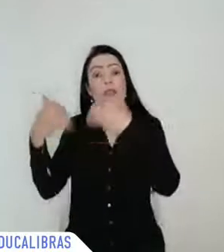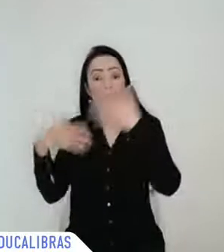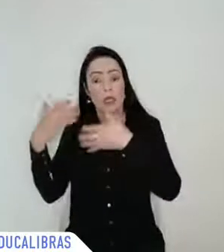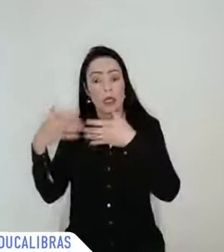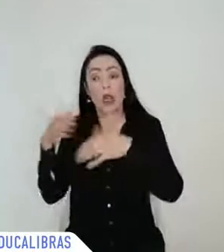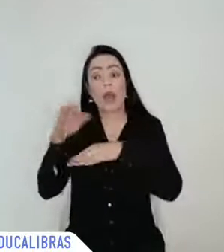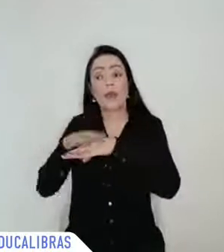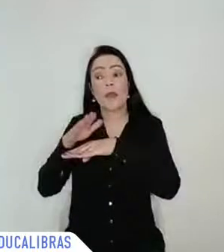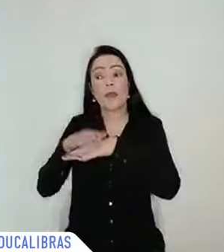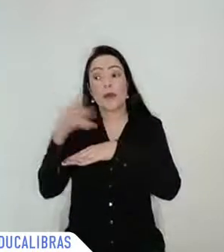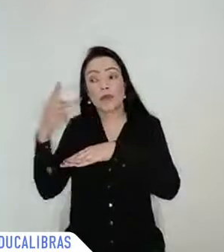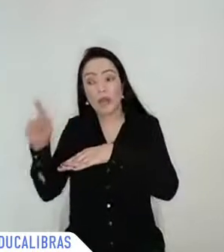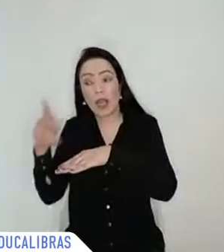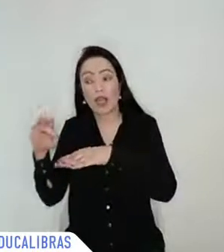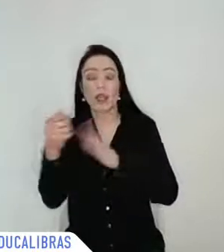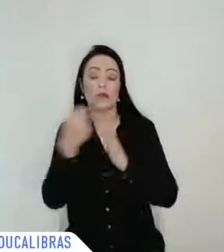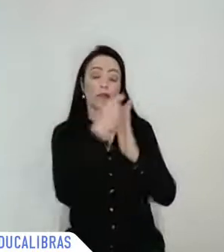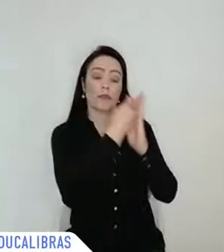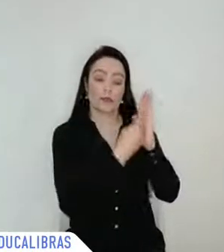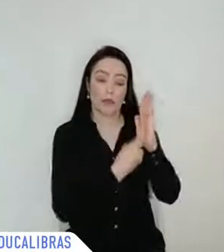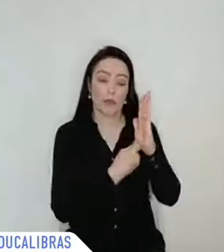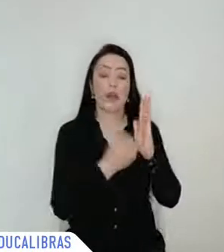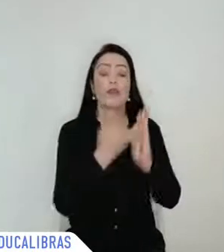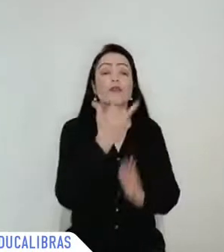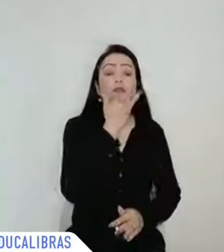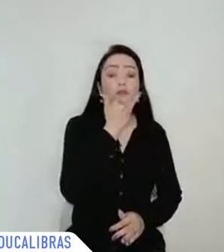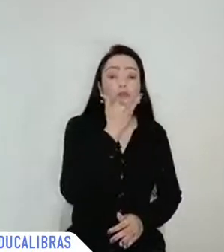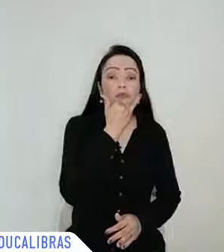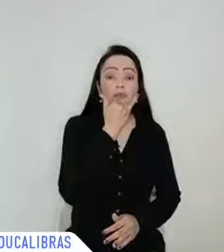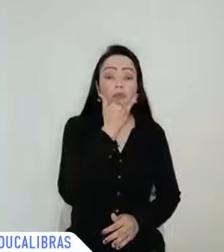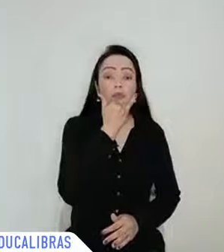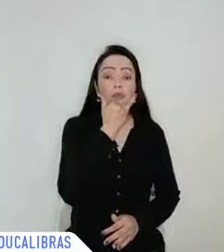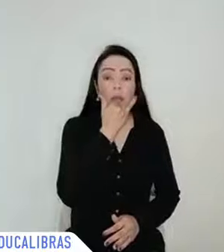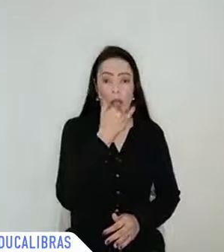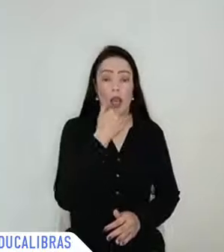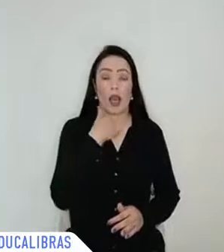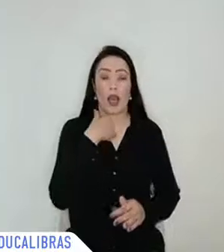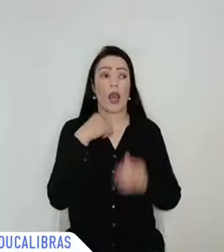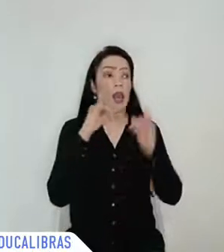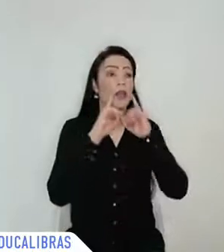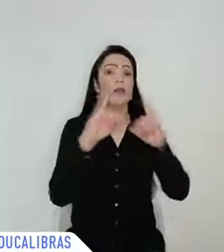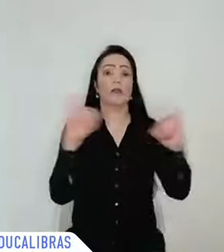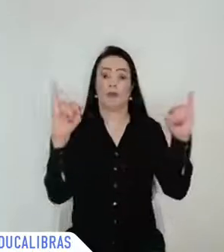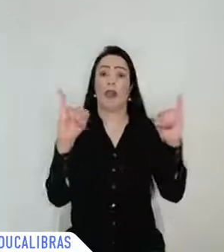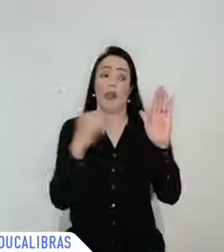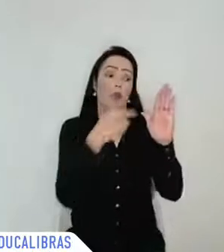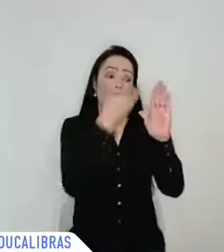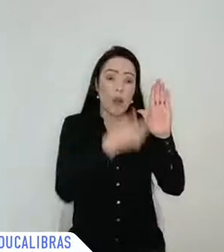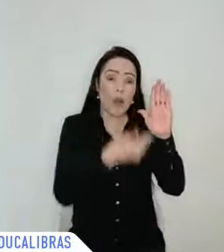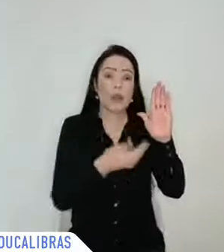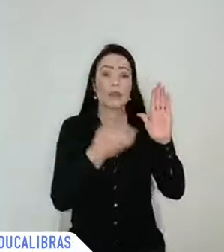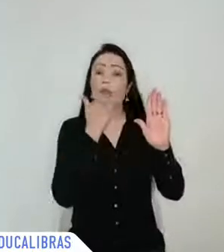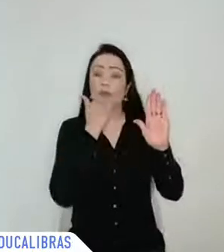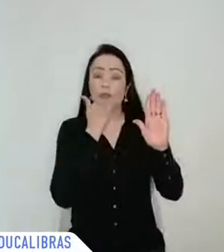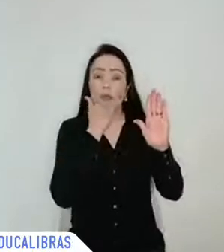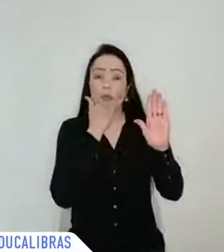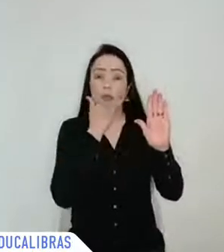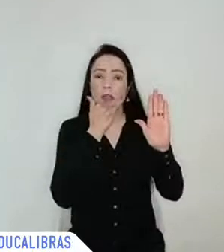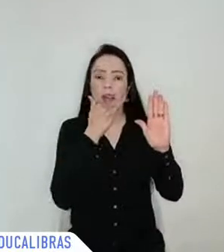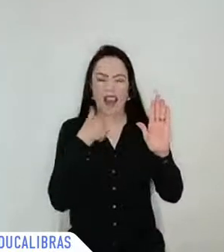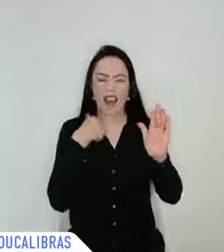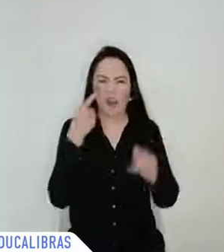they apologized and they corrected it. And of course, I shared this note in which they